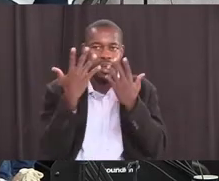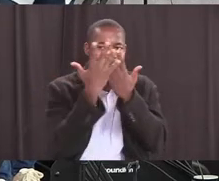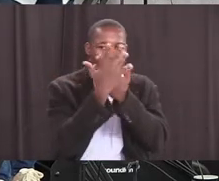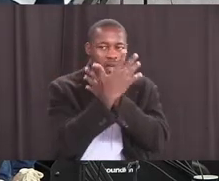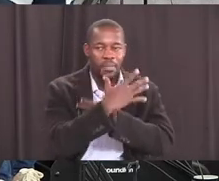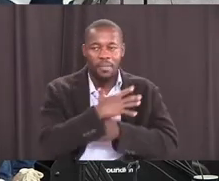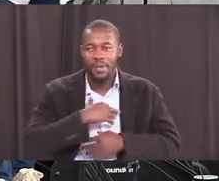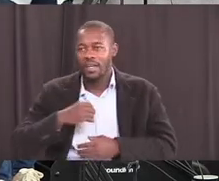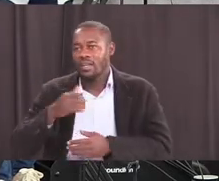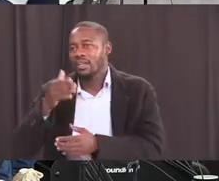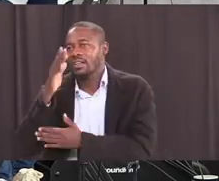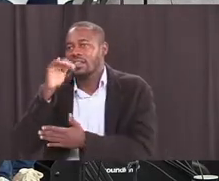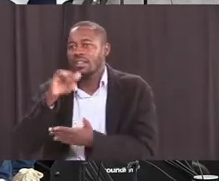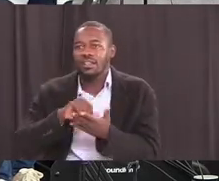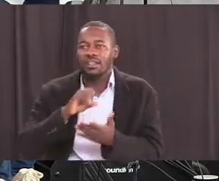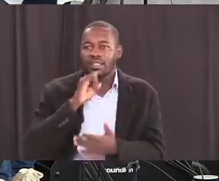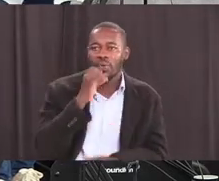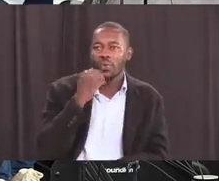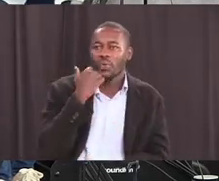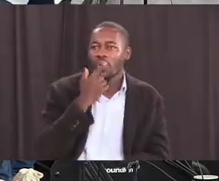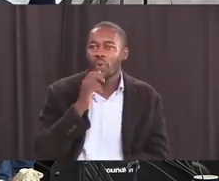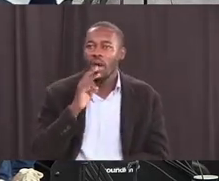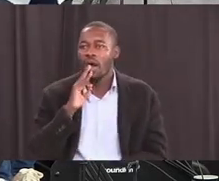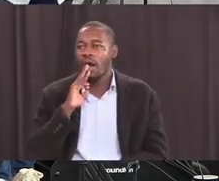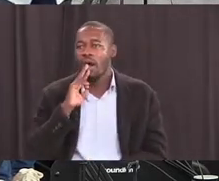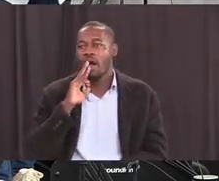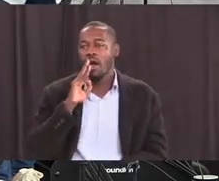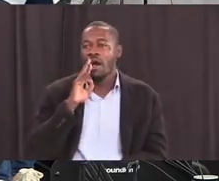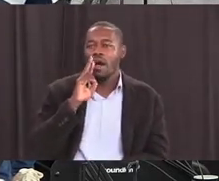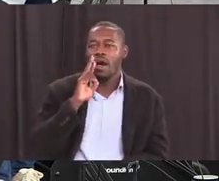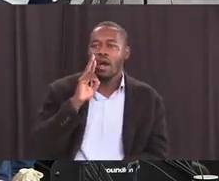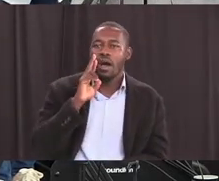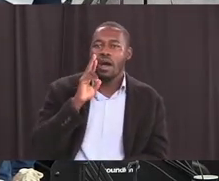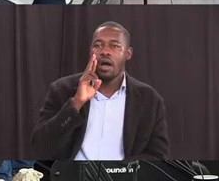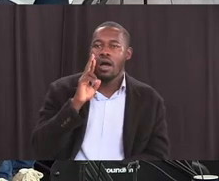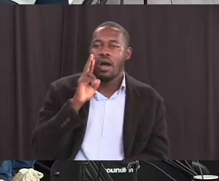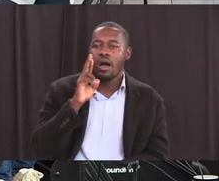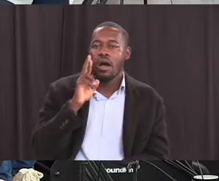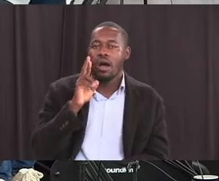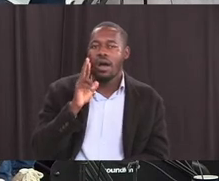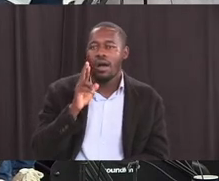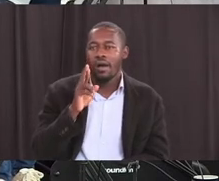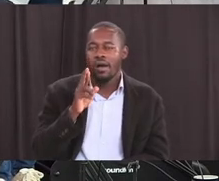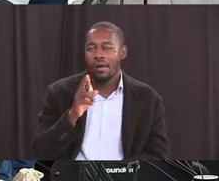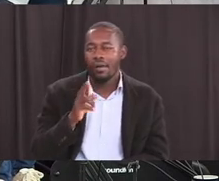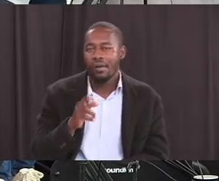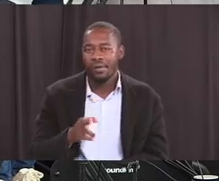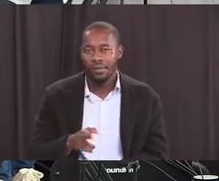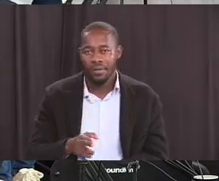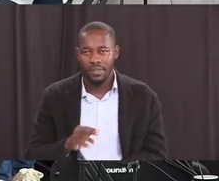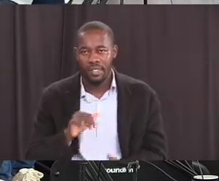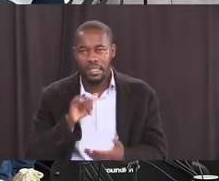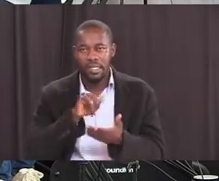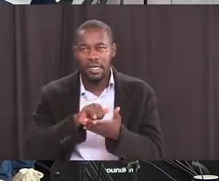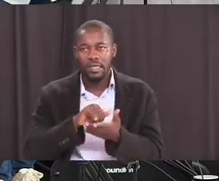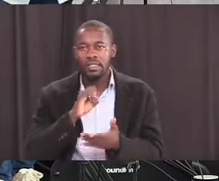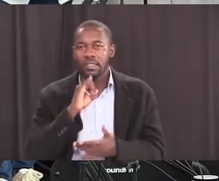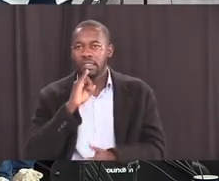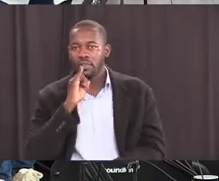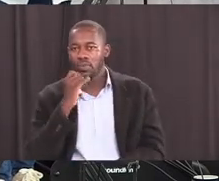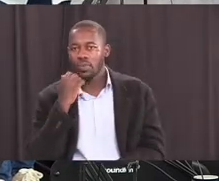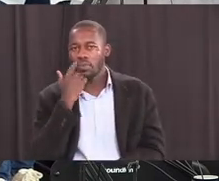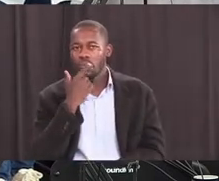God, that is who you are. That is who you are. That is who